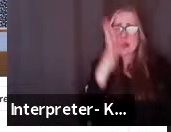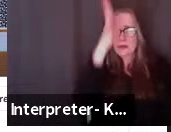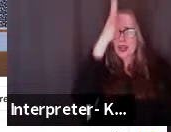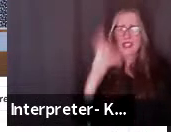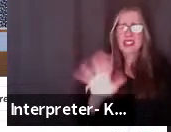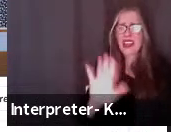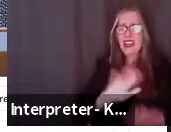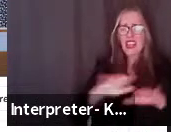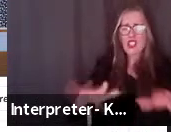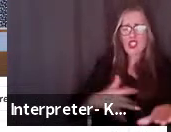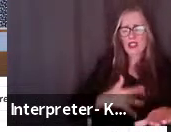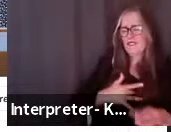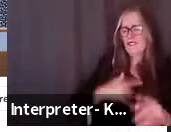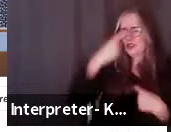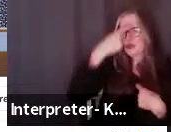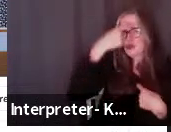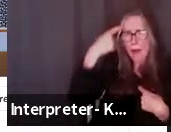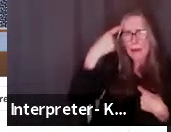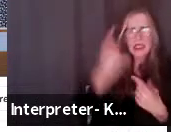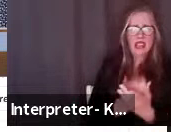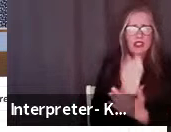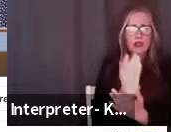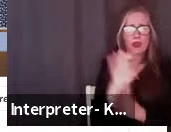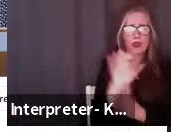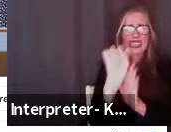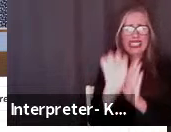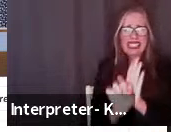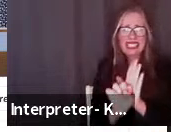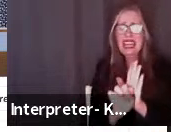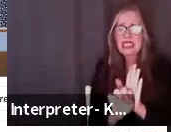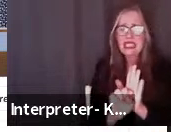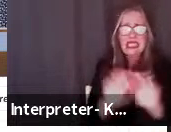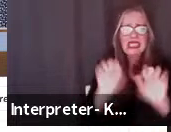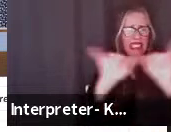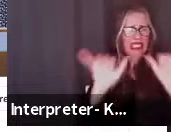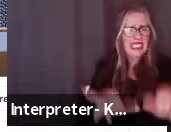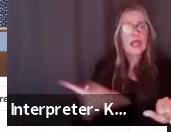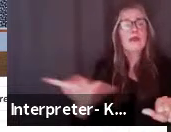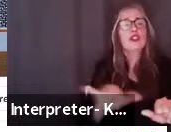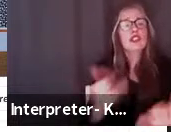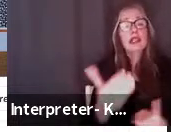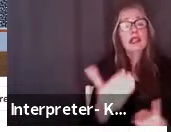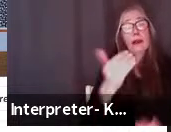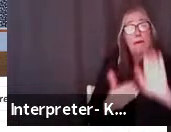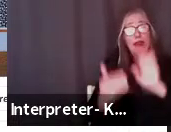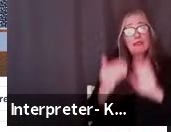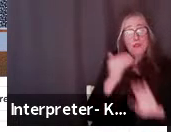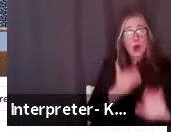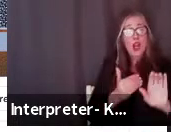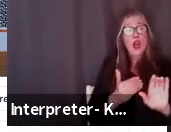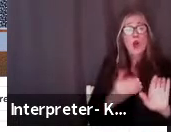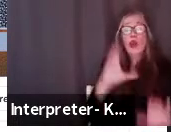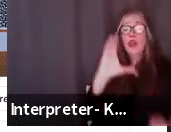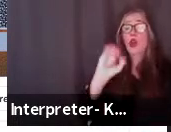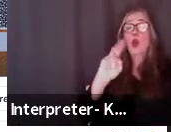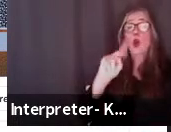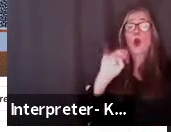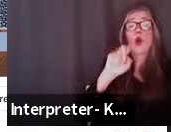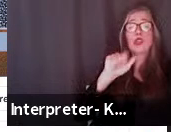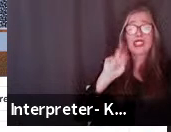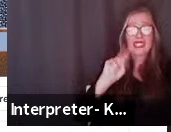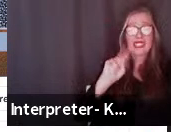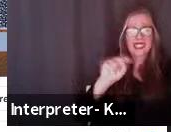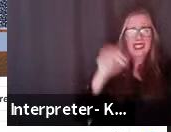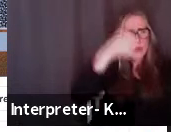state mechanisms continues structural racism and colonialism that was inherent in the indian boarding schools indian insane asylums indian